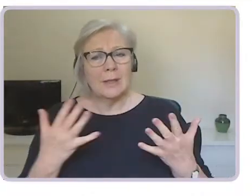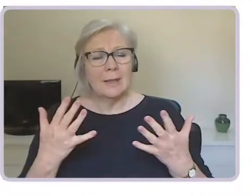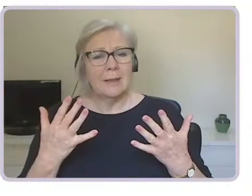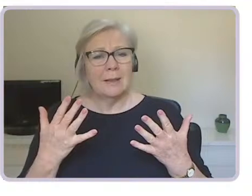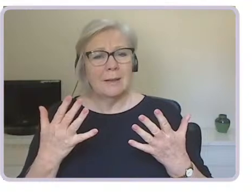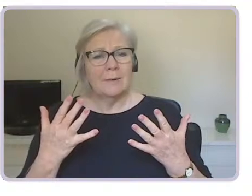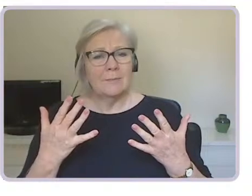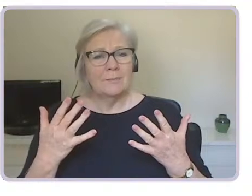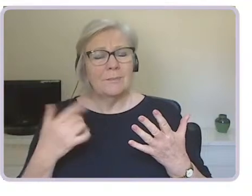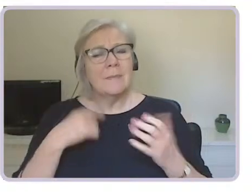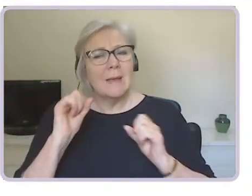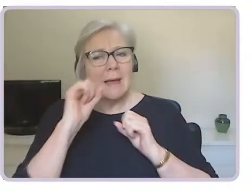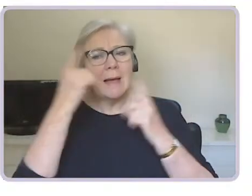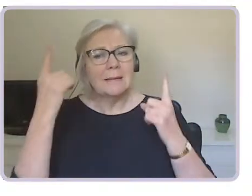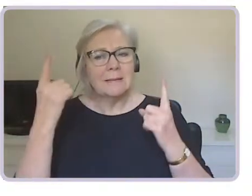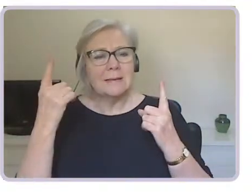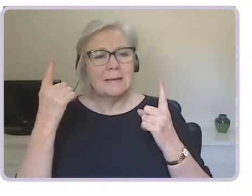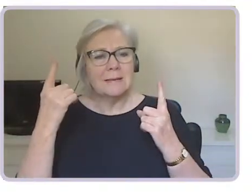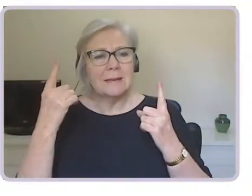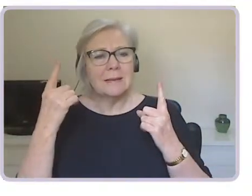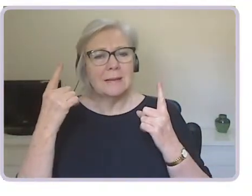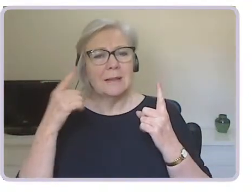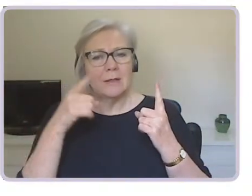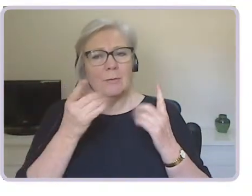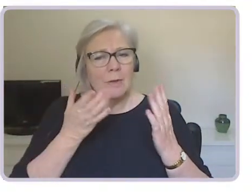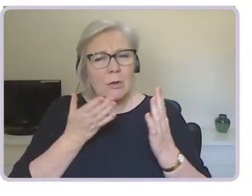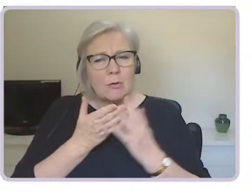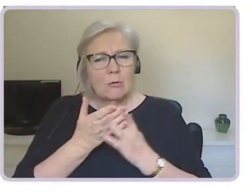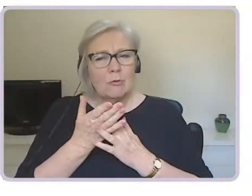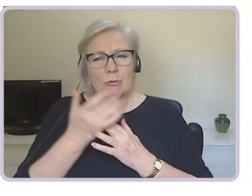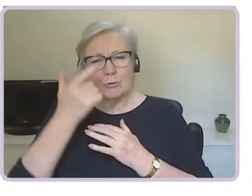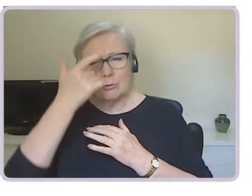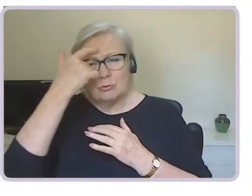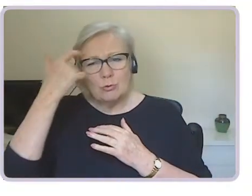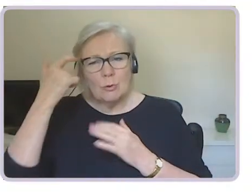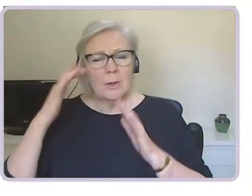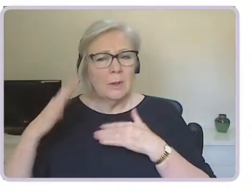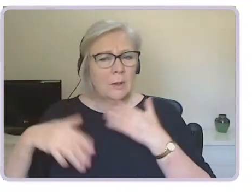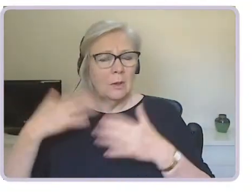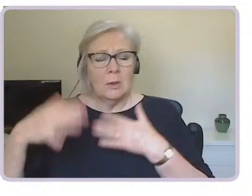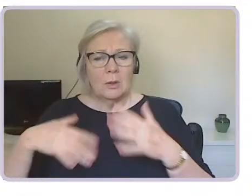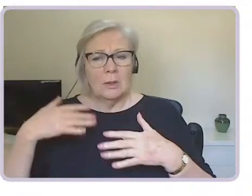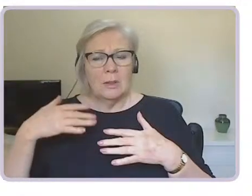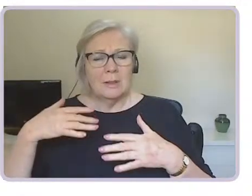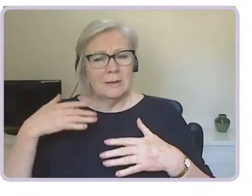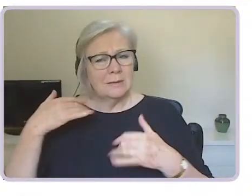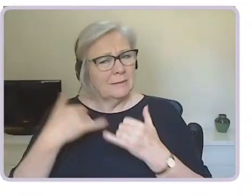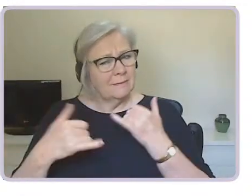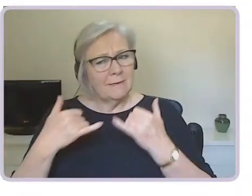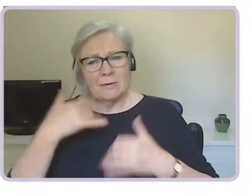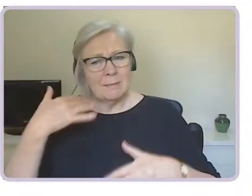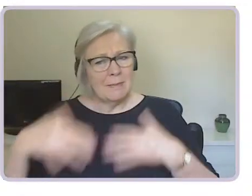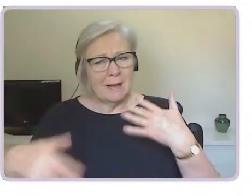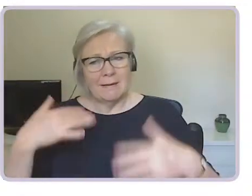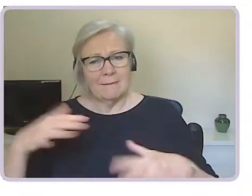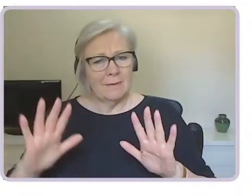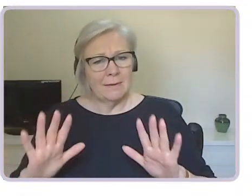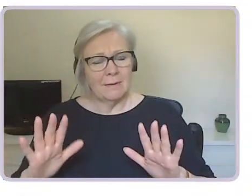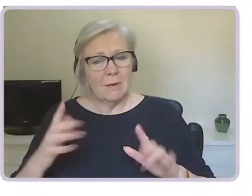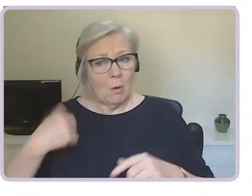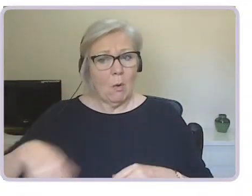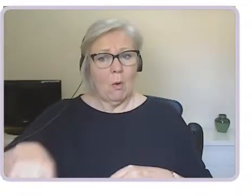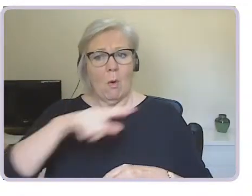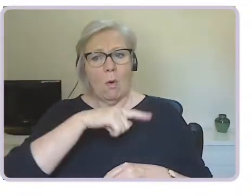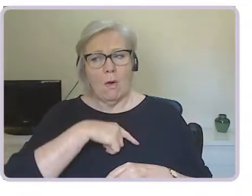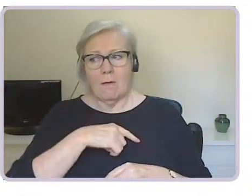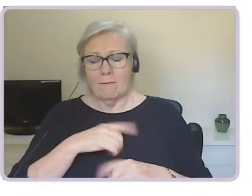I understand you've relived your trauma, and there's nothing more painful than that. And we all need to collectively